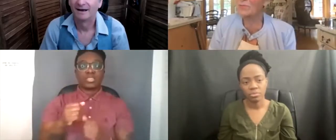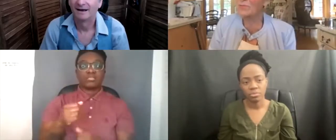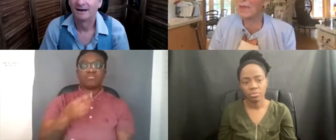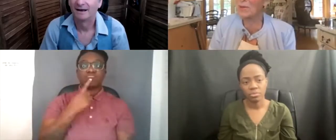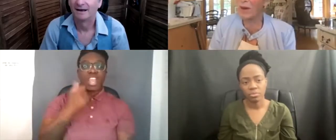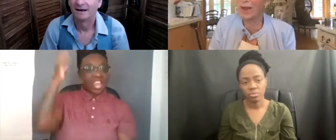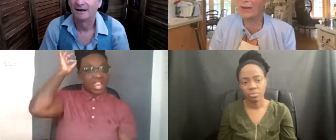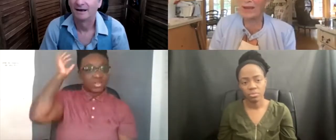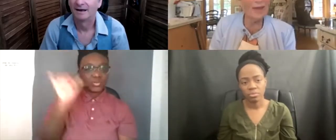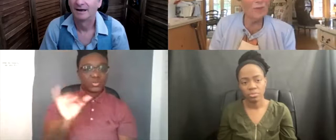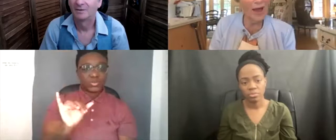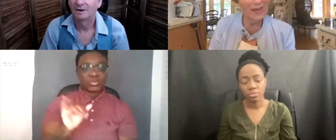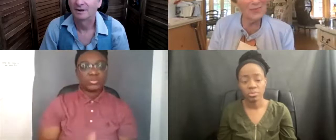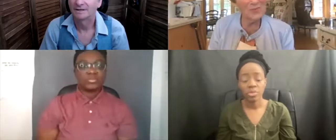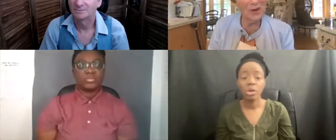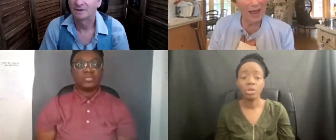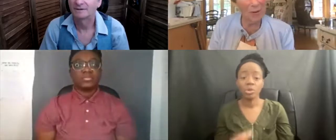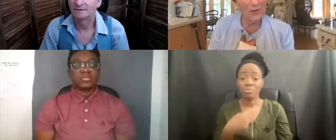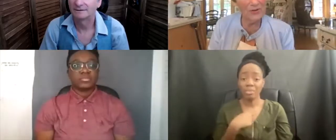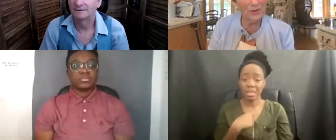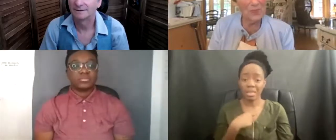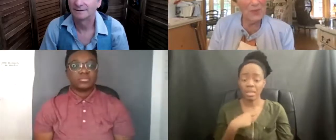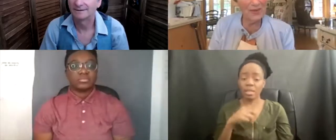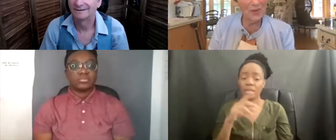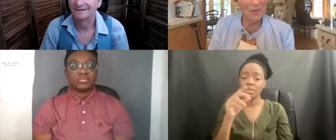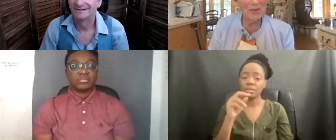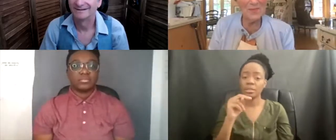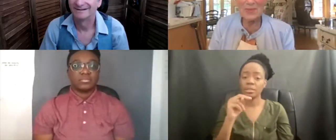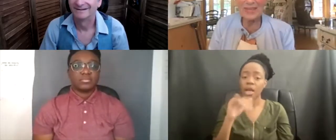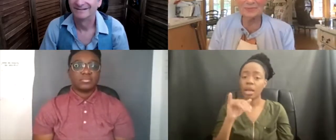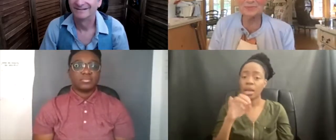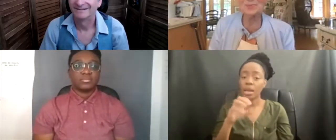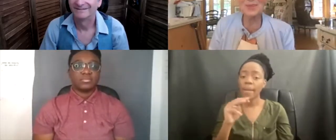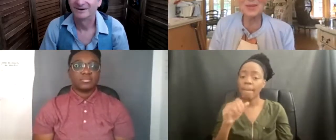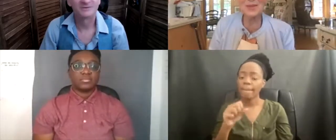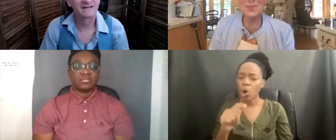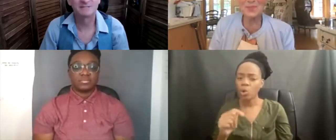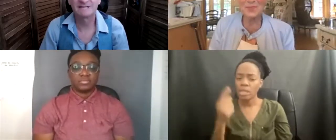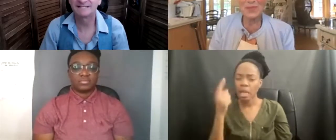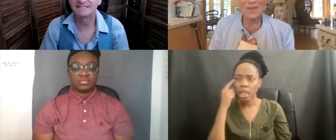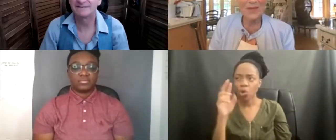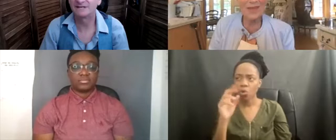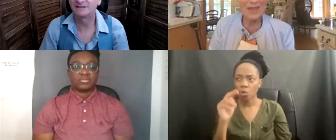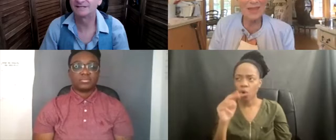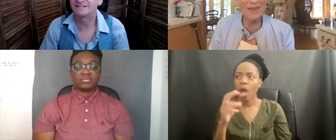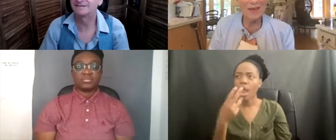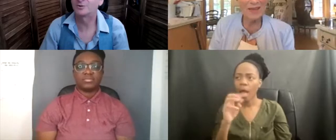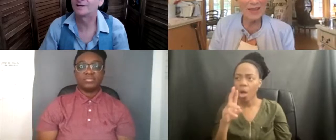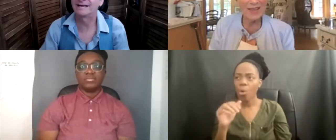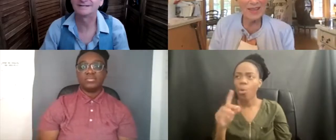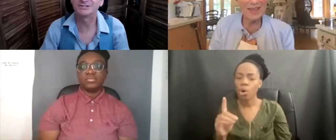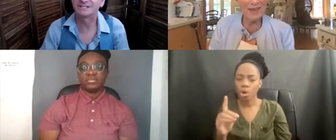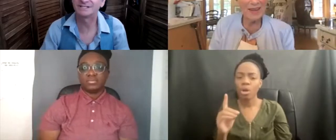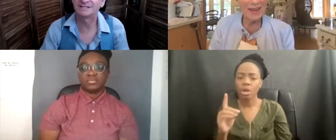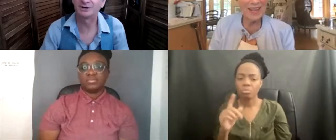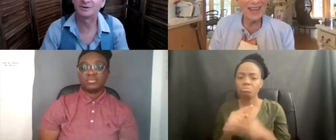and maybe Ron. Yeah, Ron Howell too, yeah, maybe. Well, that was, yeah, Steve Neal. He said, boy,